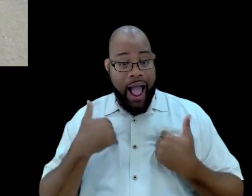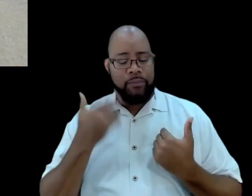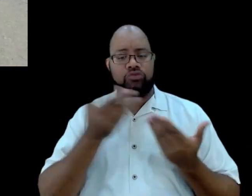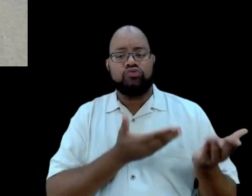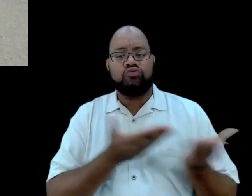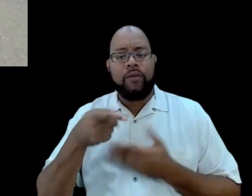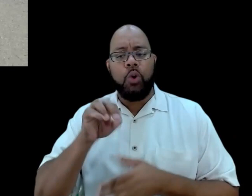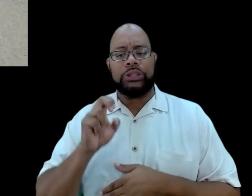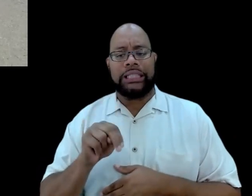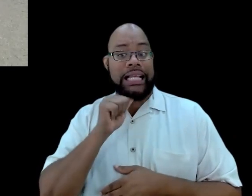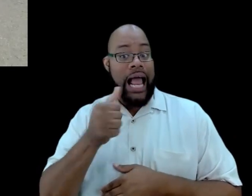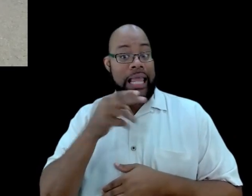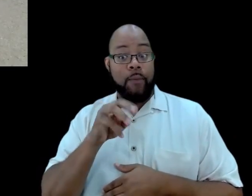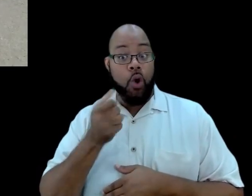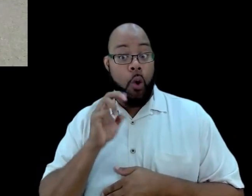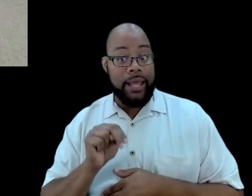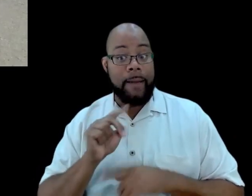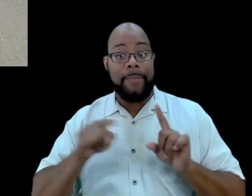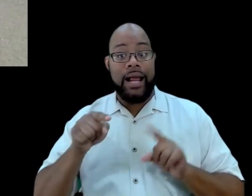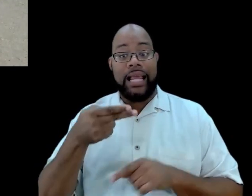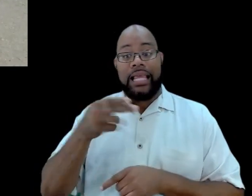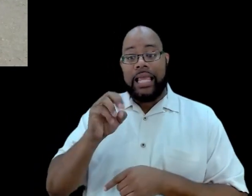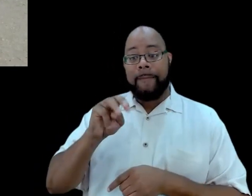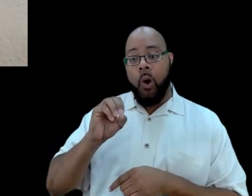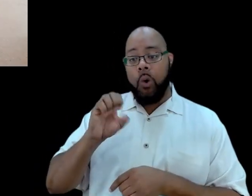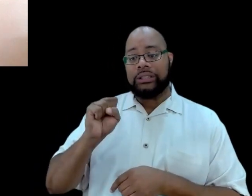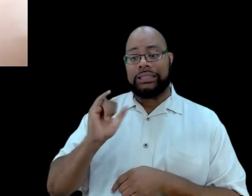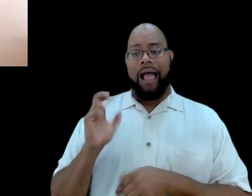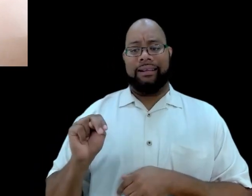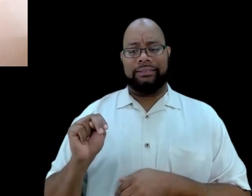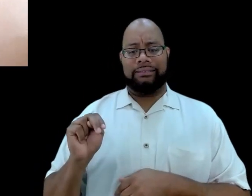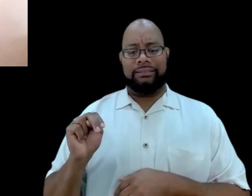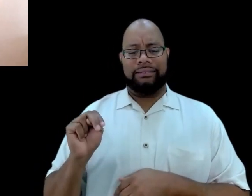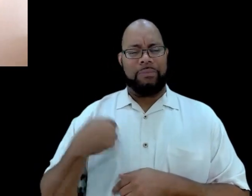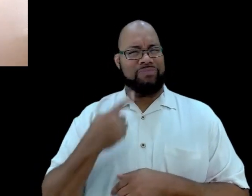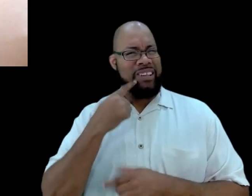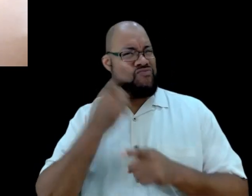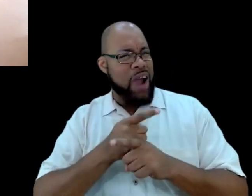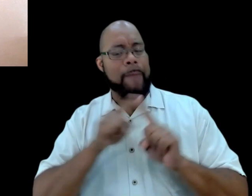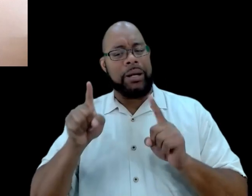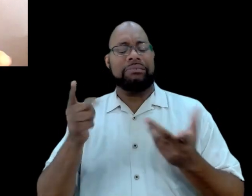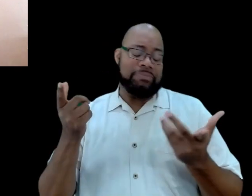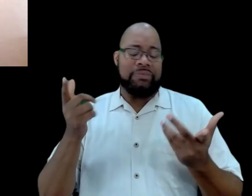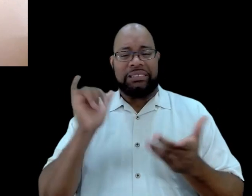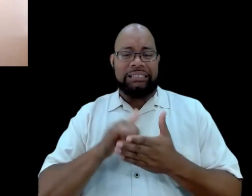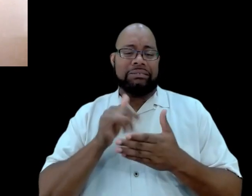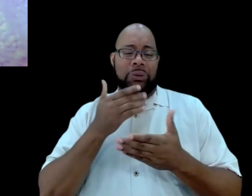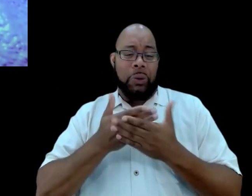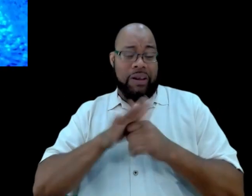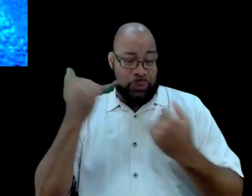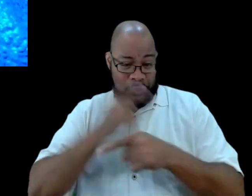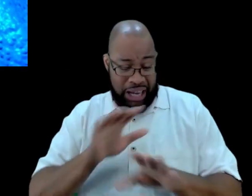actually have this because their transport protein is not hemoglobin, but hemocyanin. I'm not sure if I'm pronouncing that right, but that's as close as we're going to get